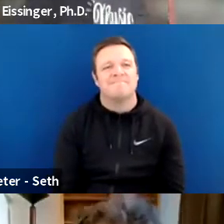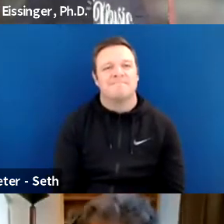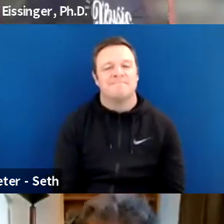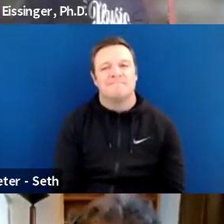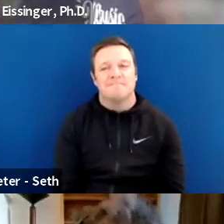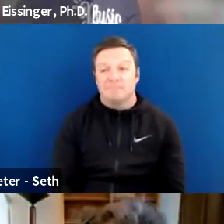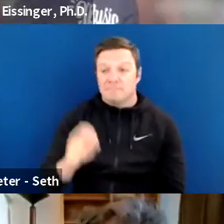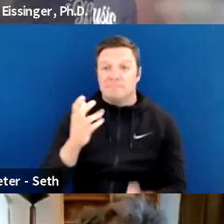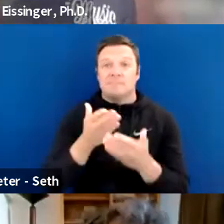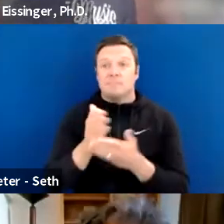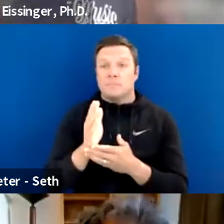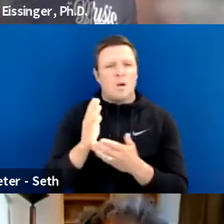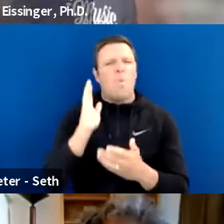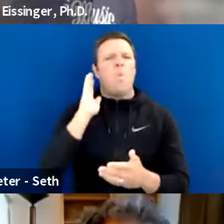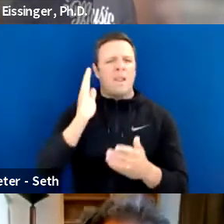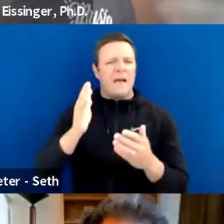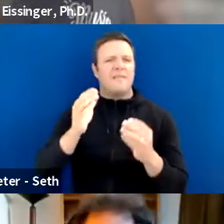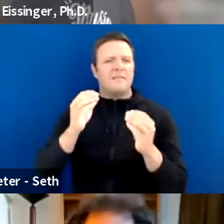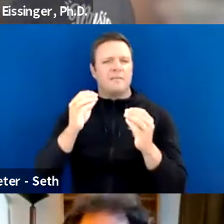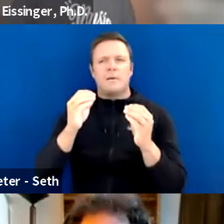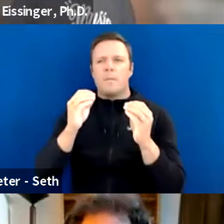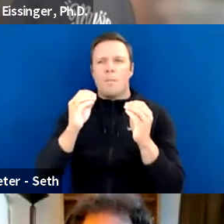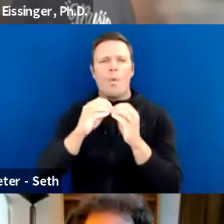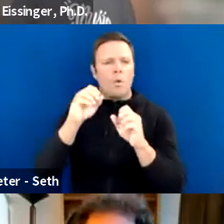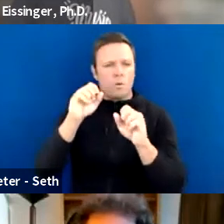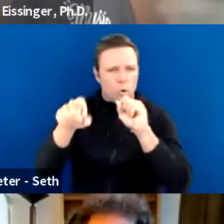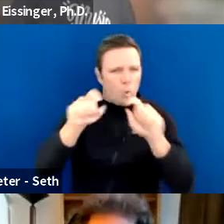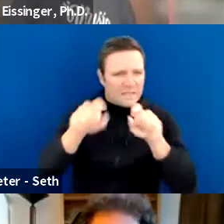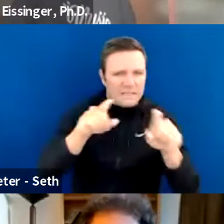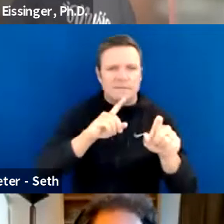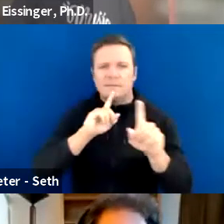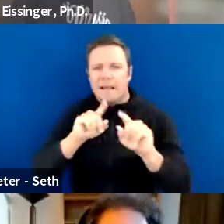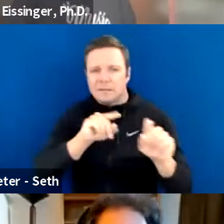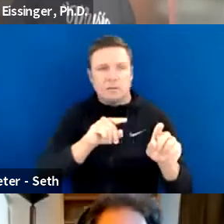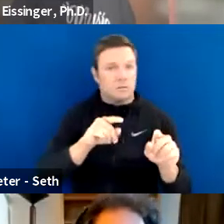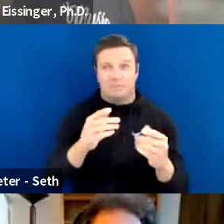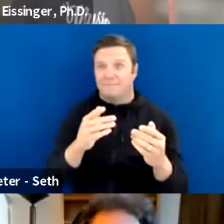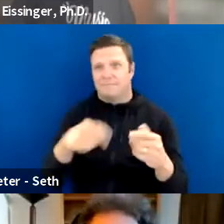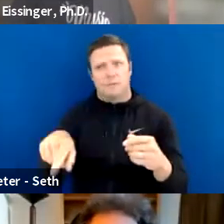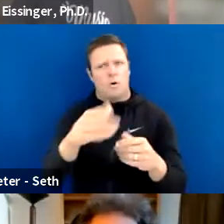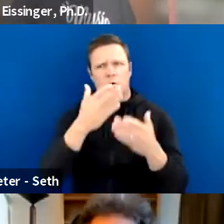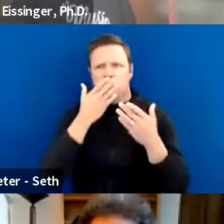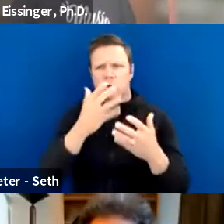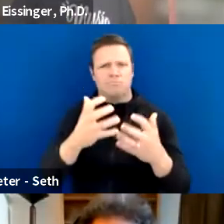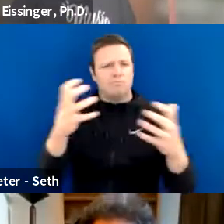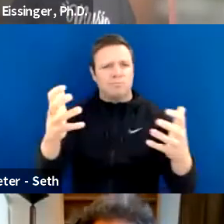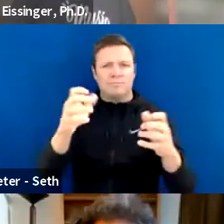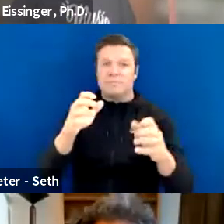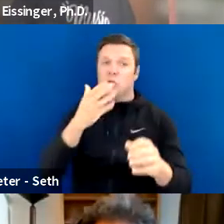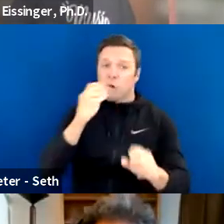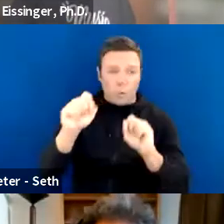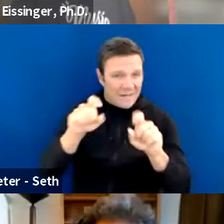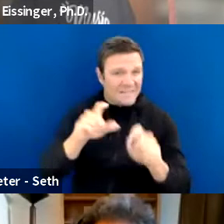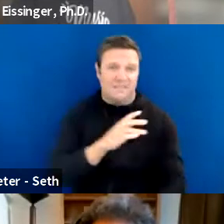All right, we'll have time for more questions later too. Thank you for being so engaged and asking such terrific